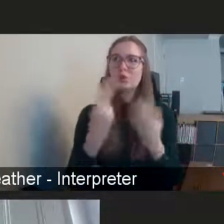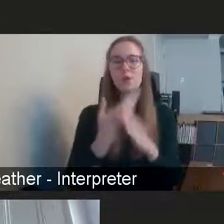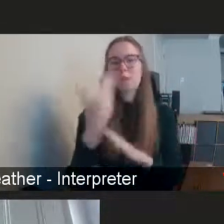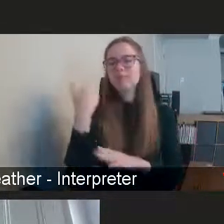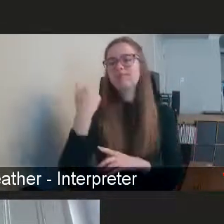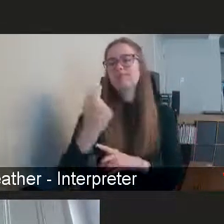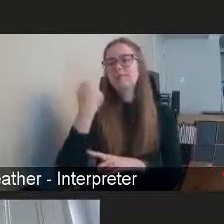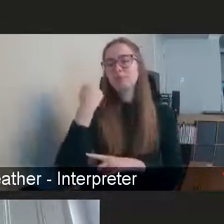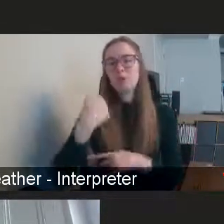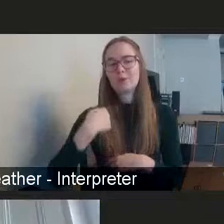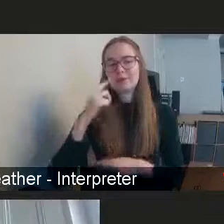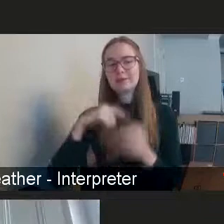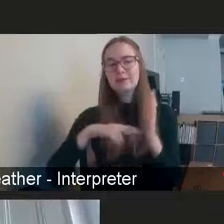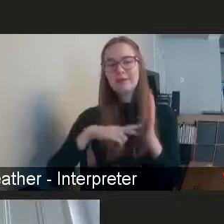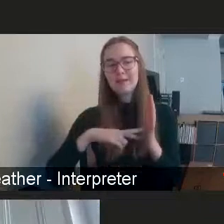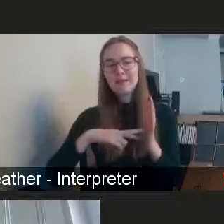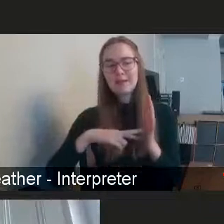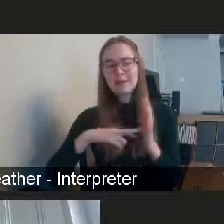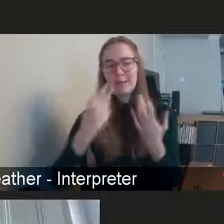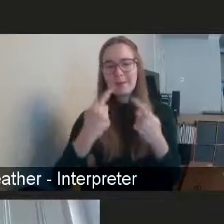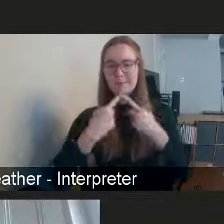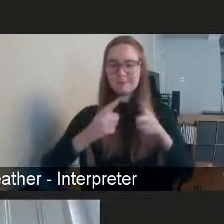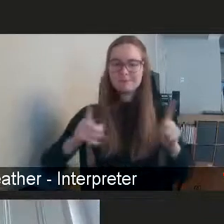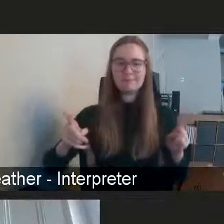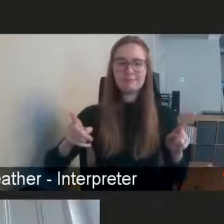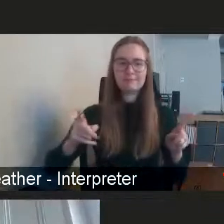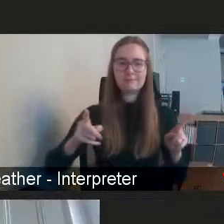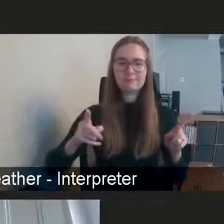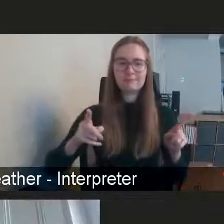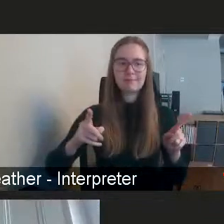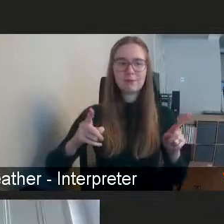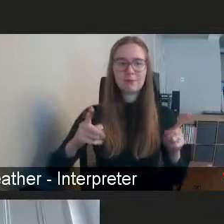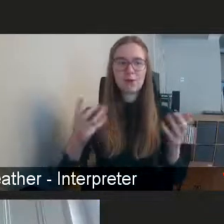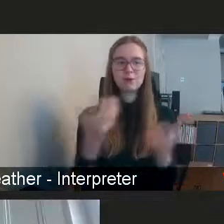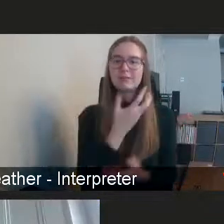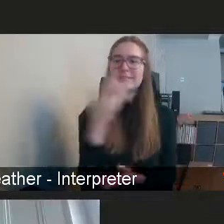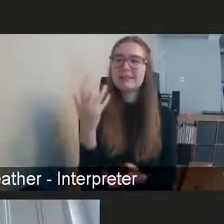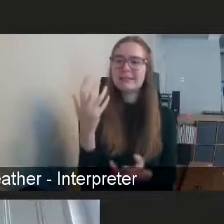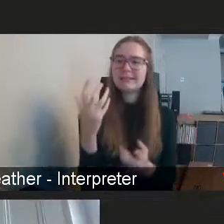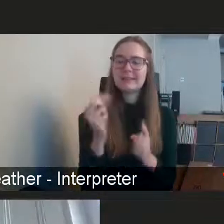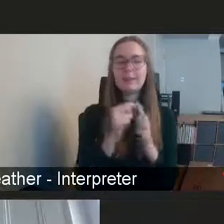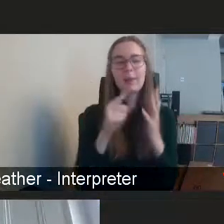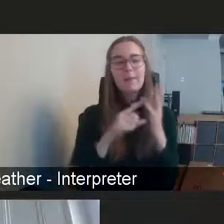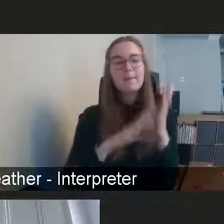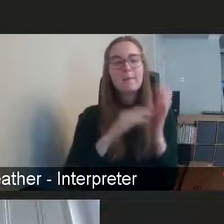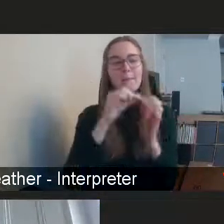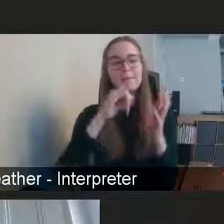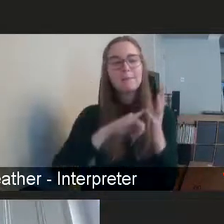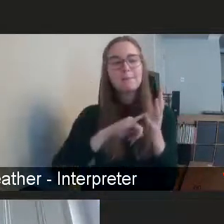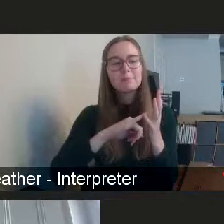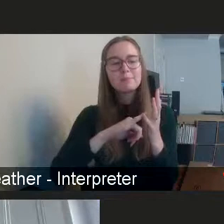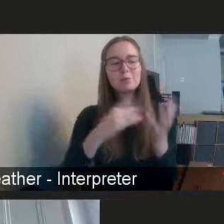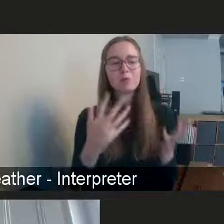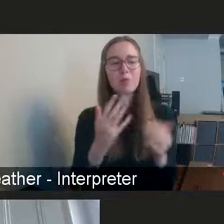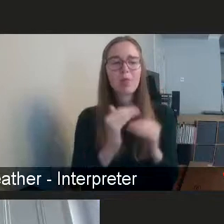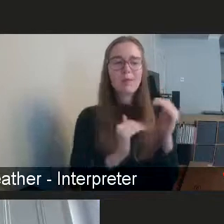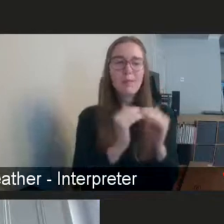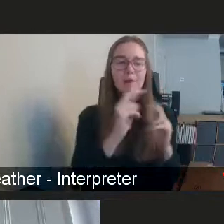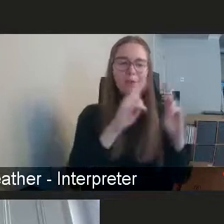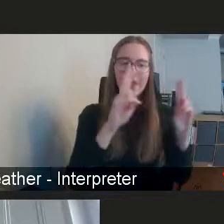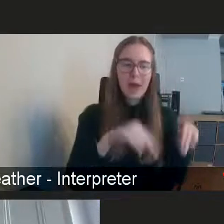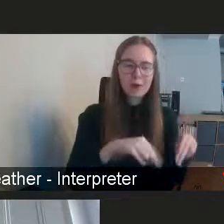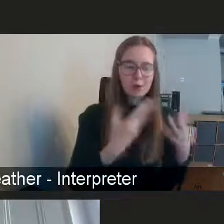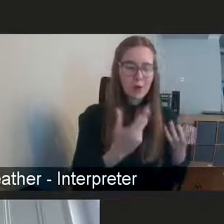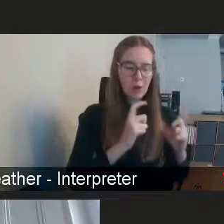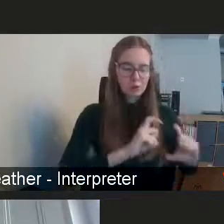the announcement was for the grants for heat pumps. Now that a renovation of a house to move from the current system,